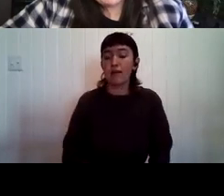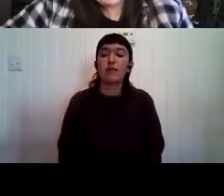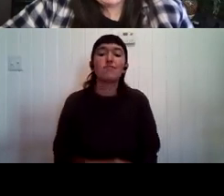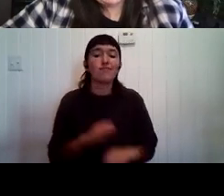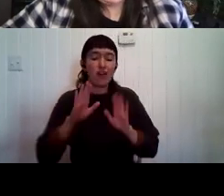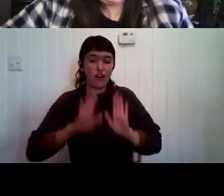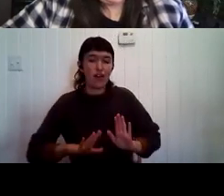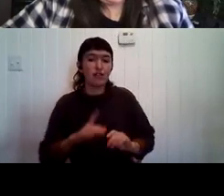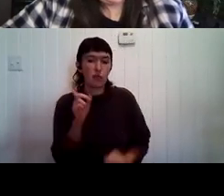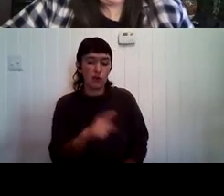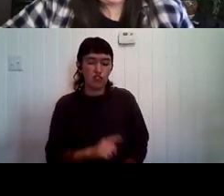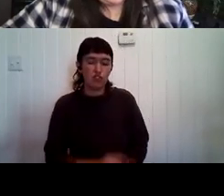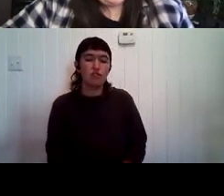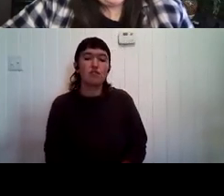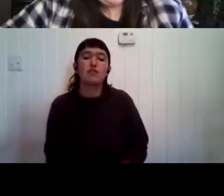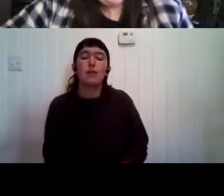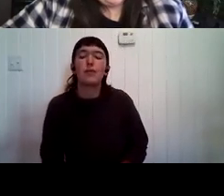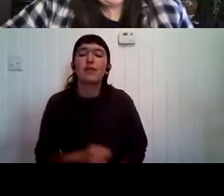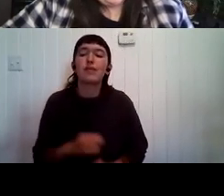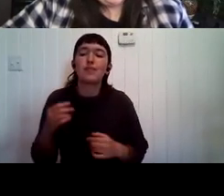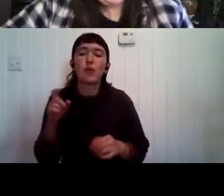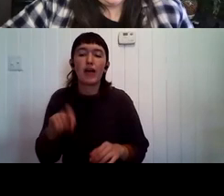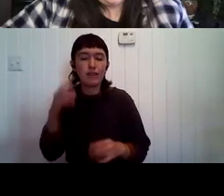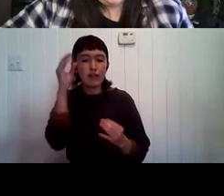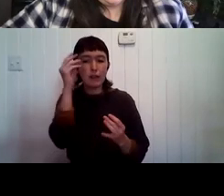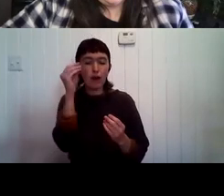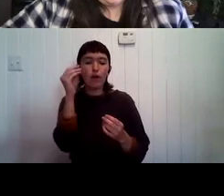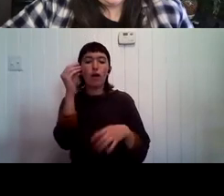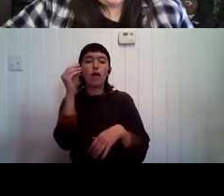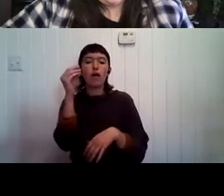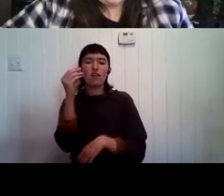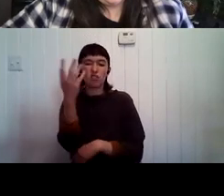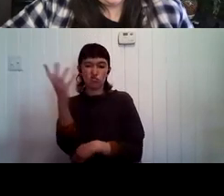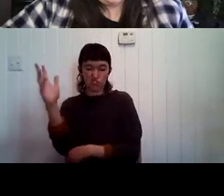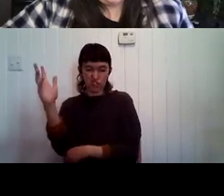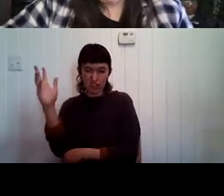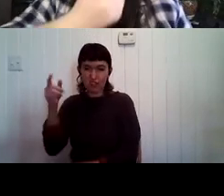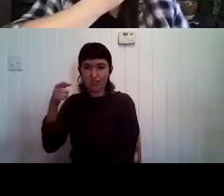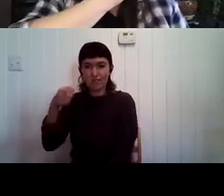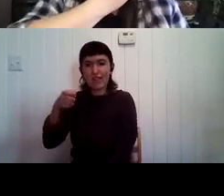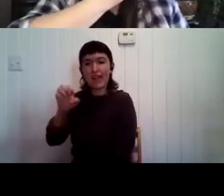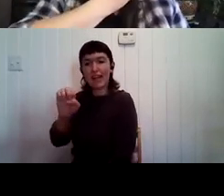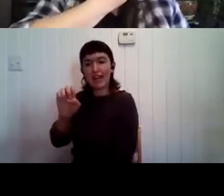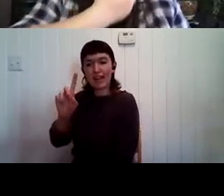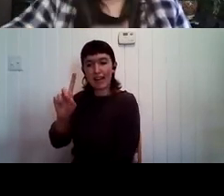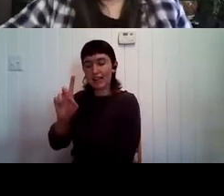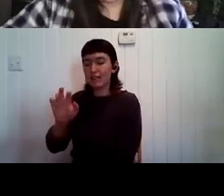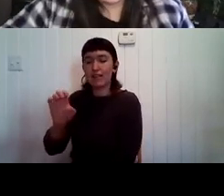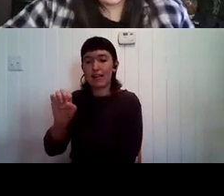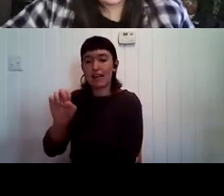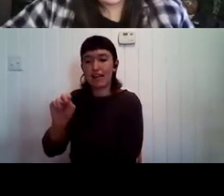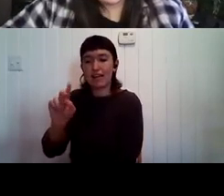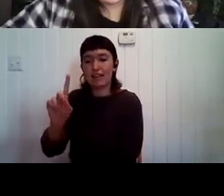about exactly what trees are what's called endemic or naturally supposed to be in that particular environment. So when you replant